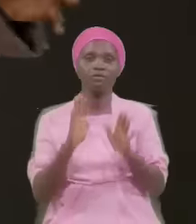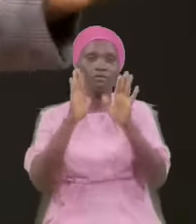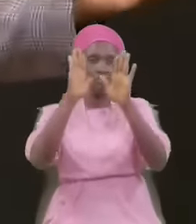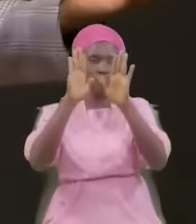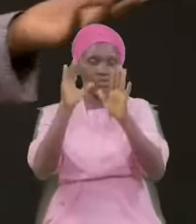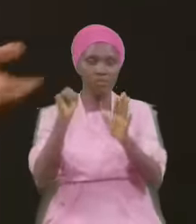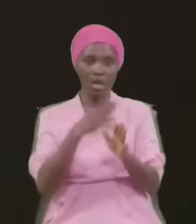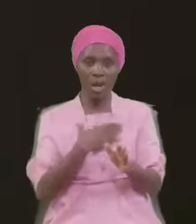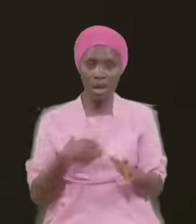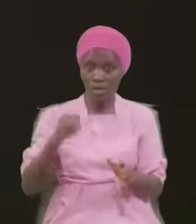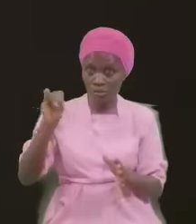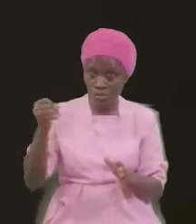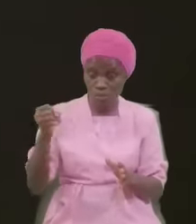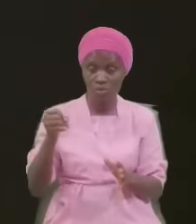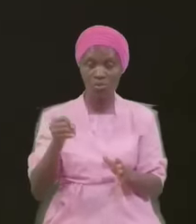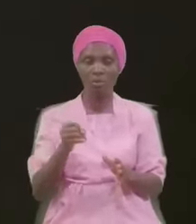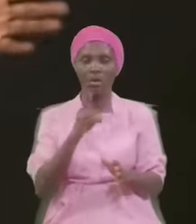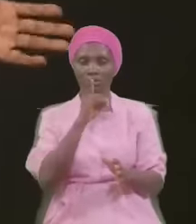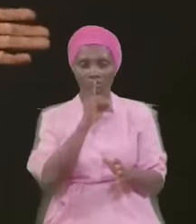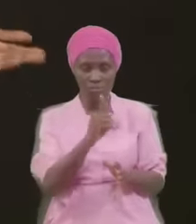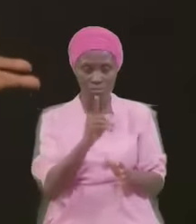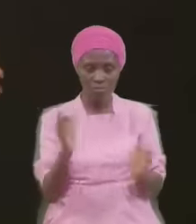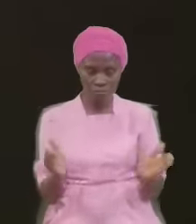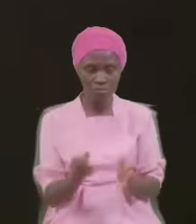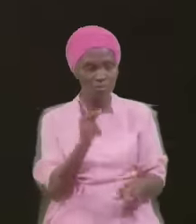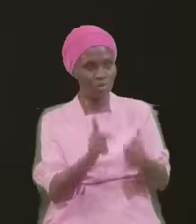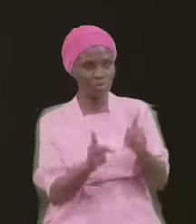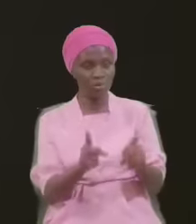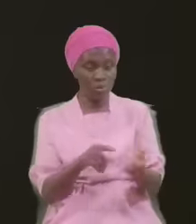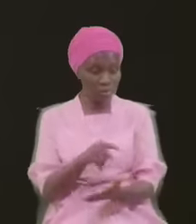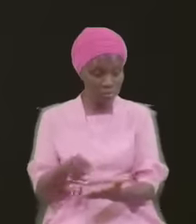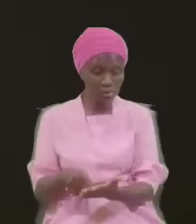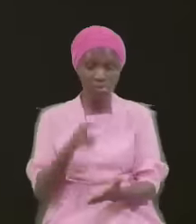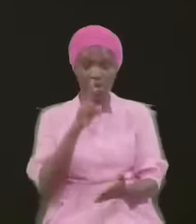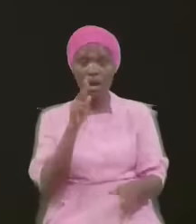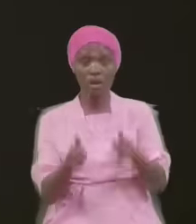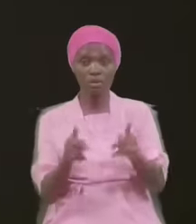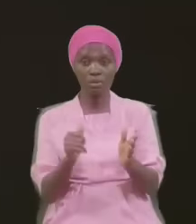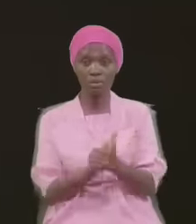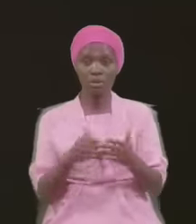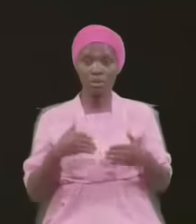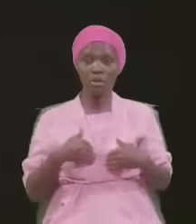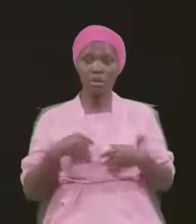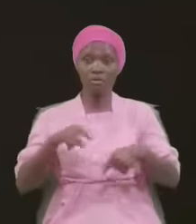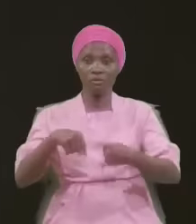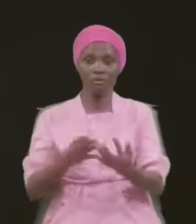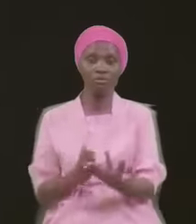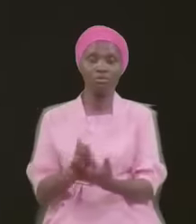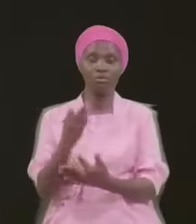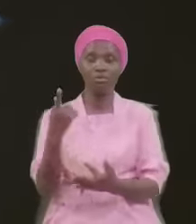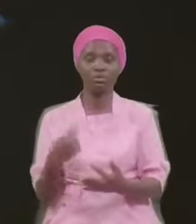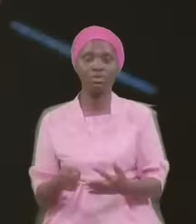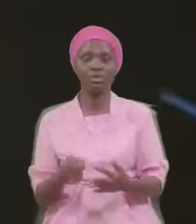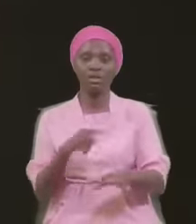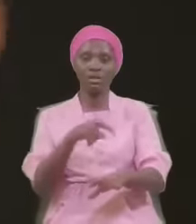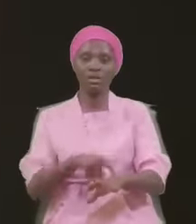And Joshua assured the people, these are the people that have gone through a period